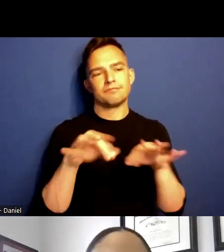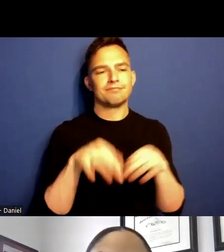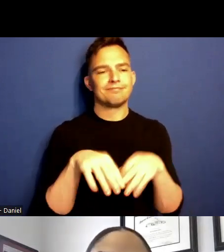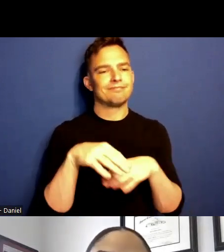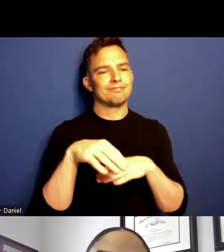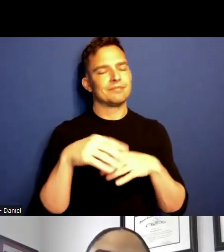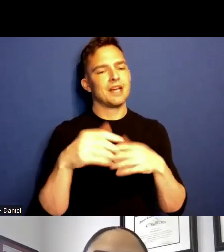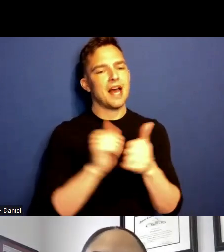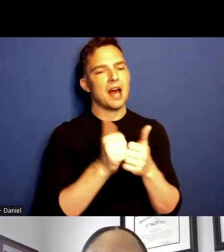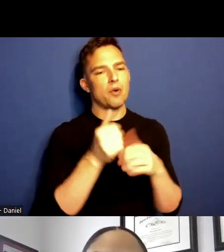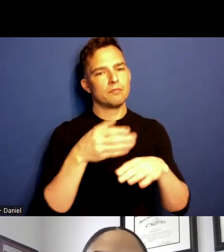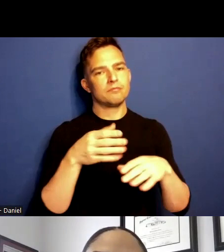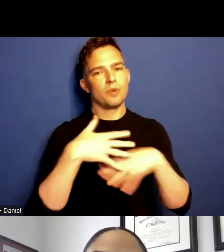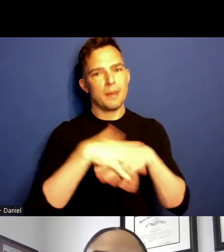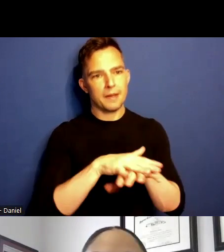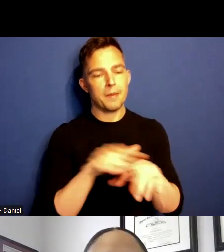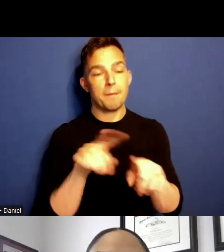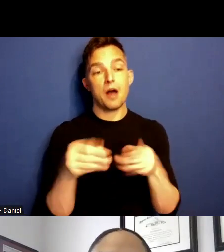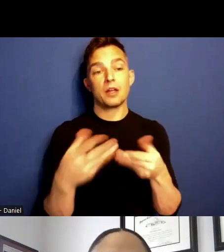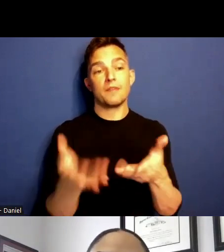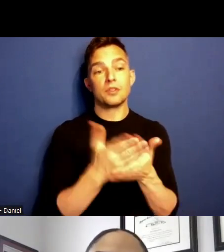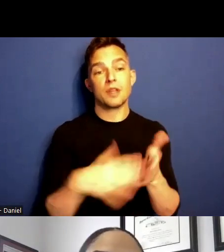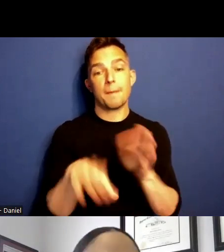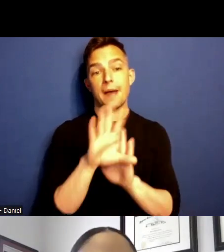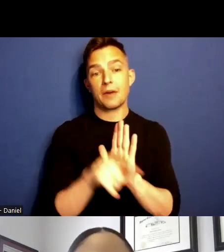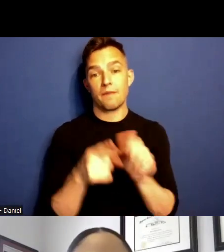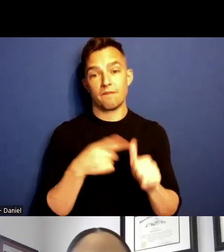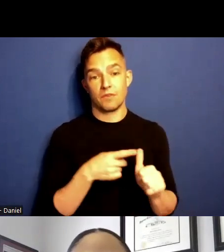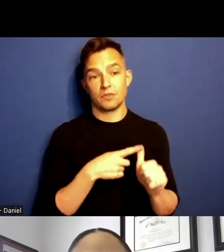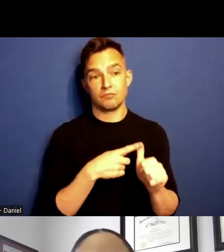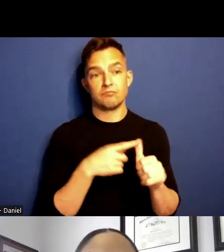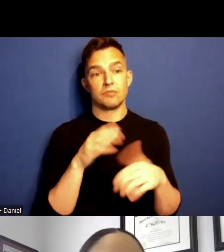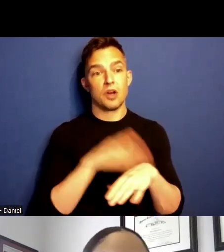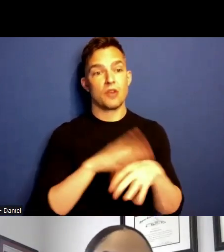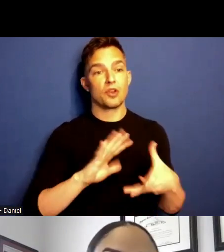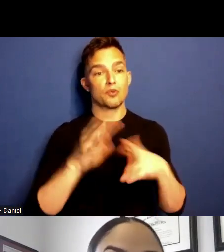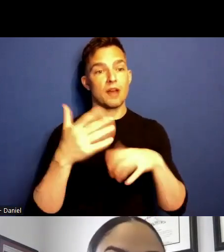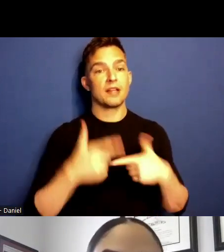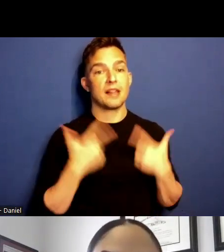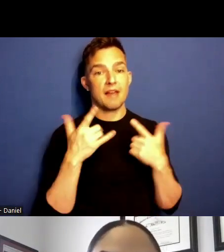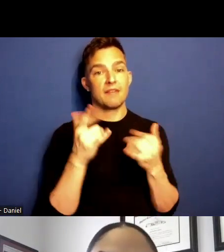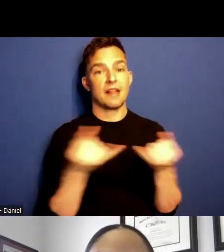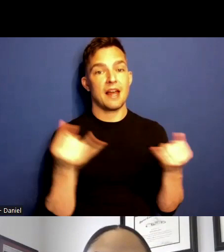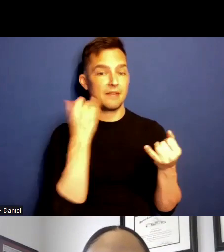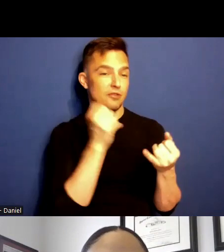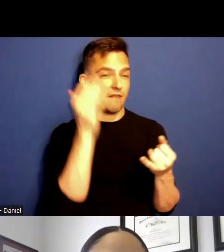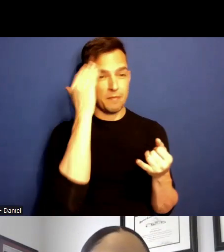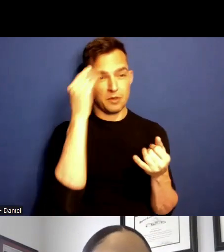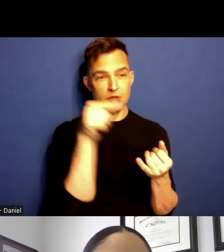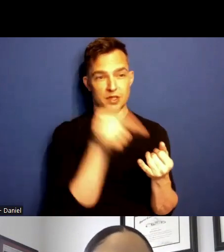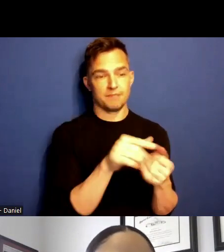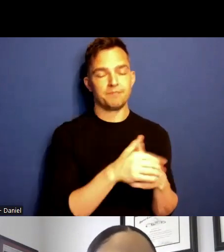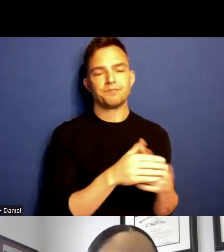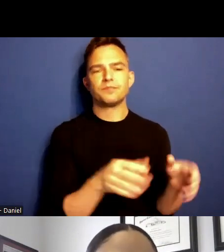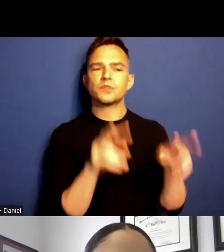little timeline to give the background on the 988 Suicide and Crisis Lifeline for those that may not be familiar. So you take a